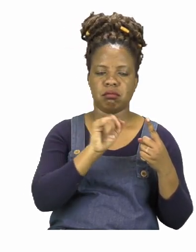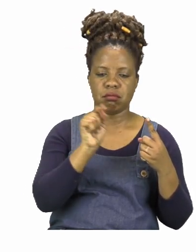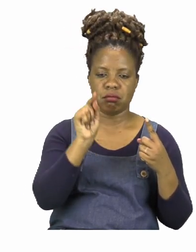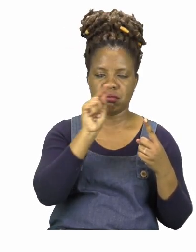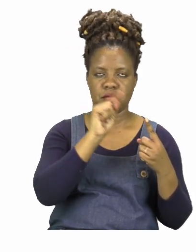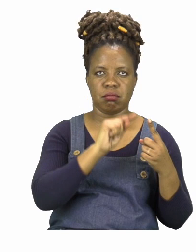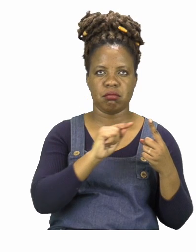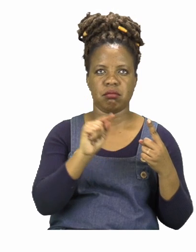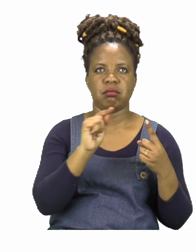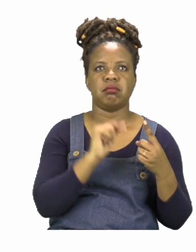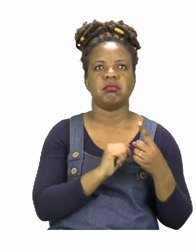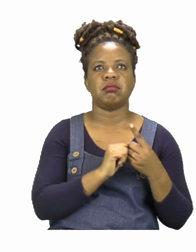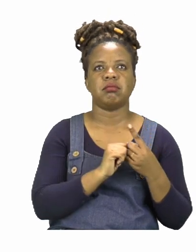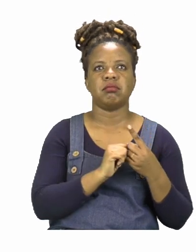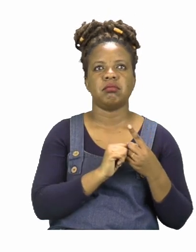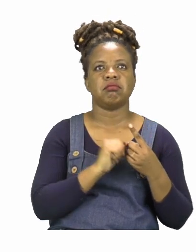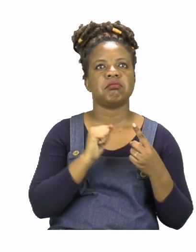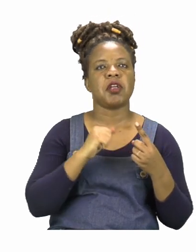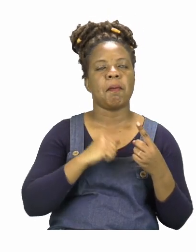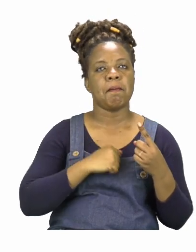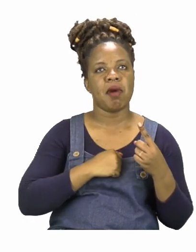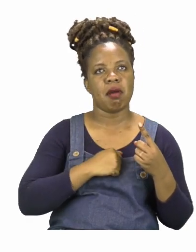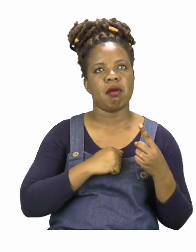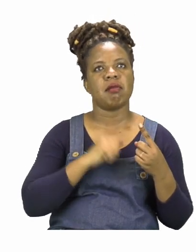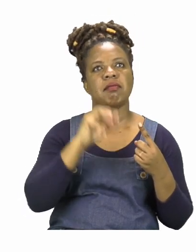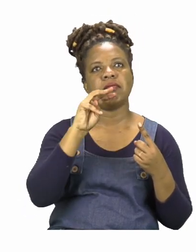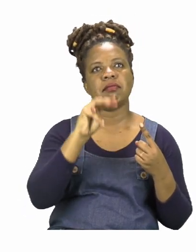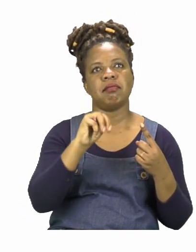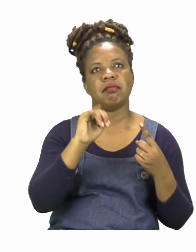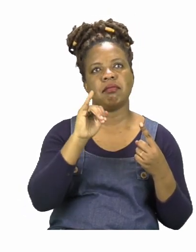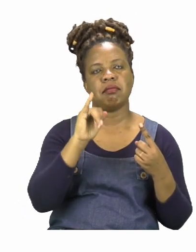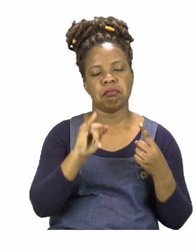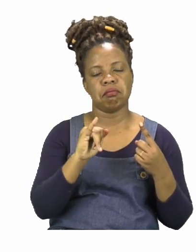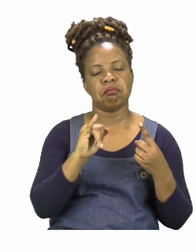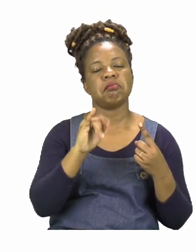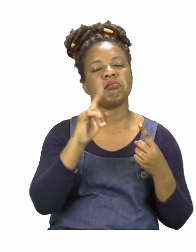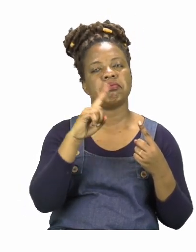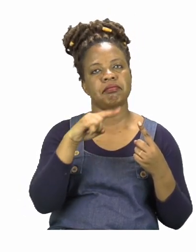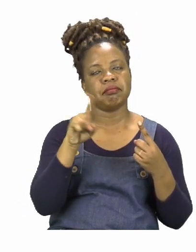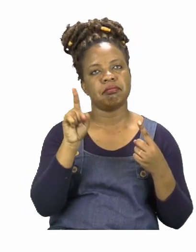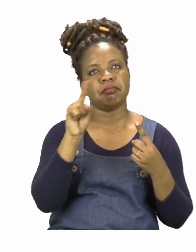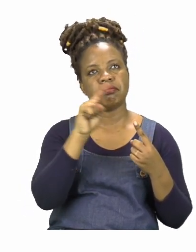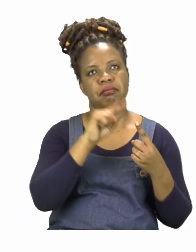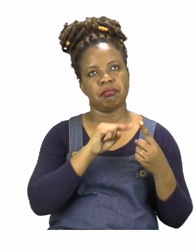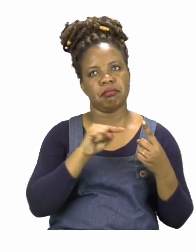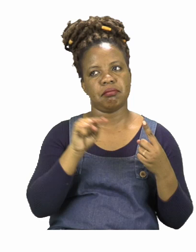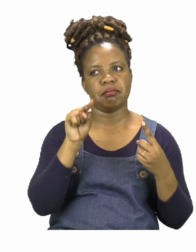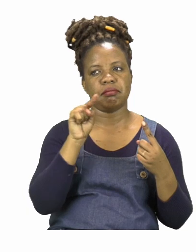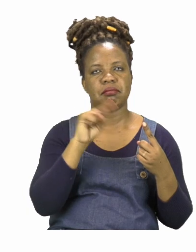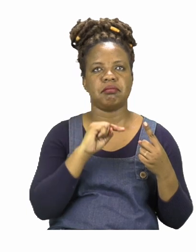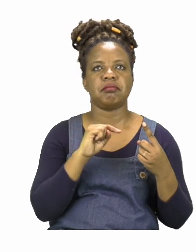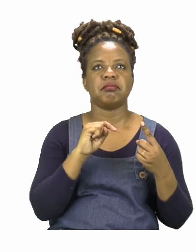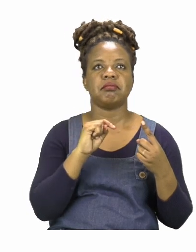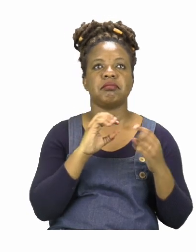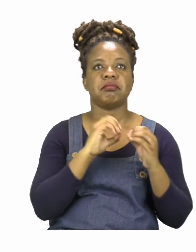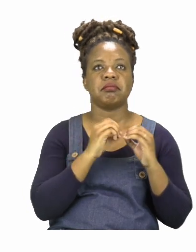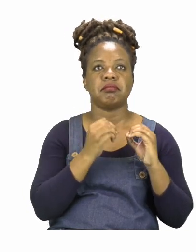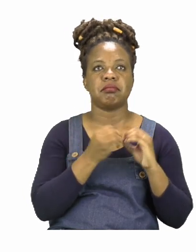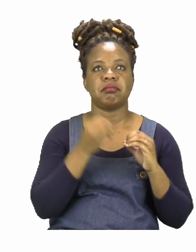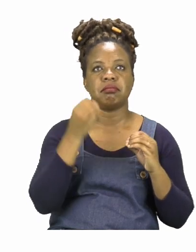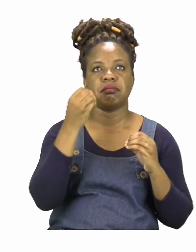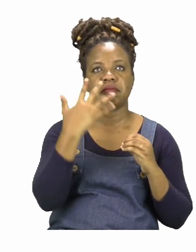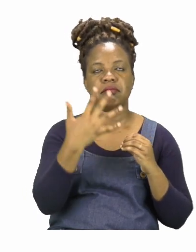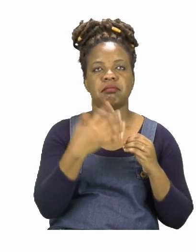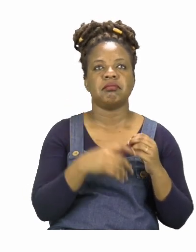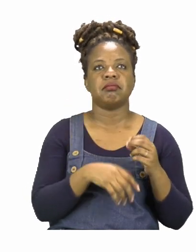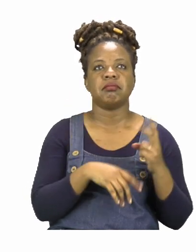ownership. And the word my shows ownership. So you can circle the word my for number 5. Let's